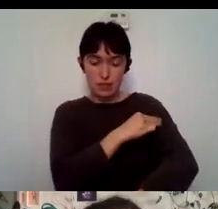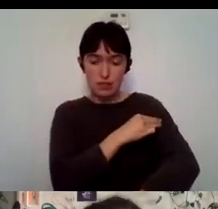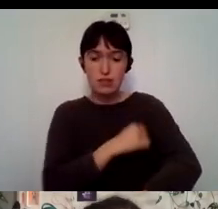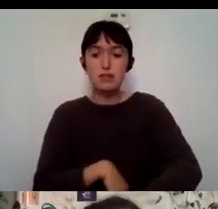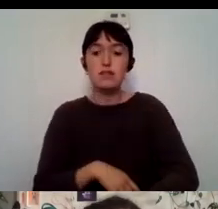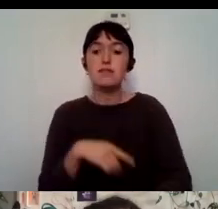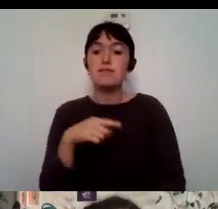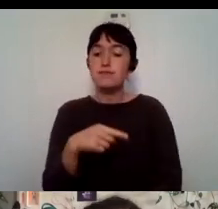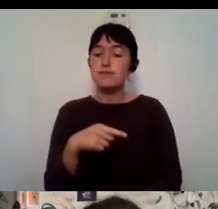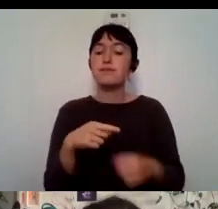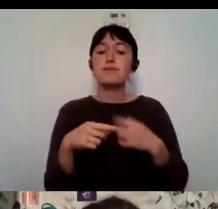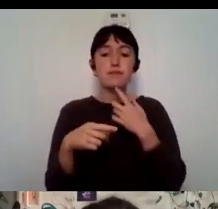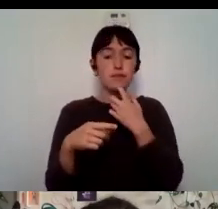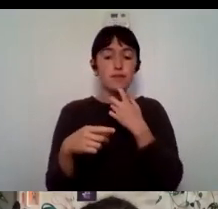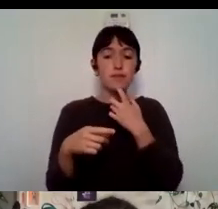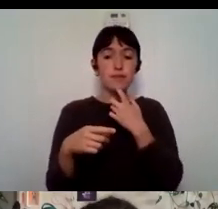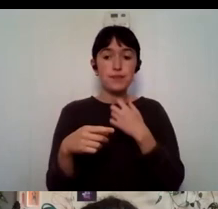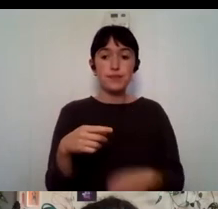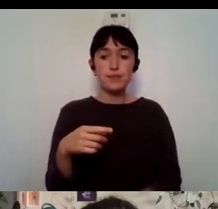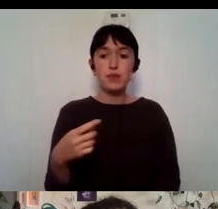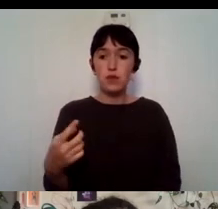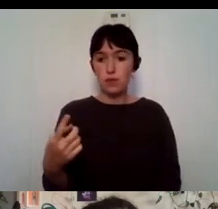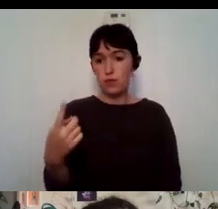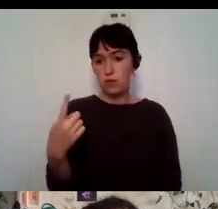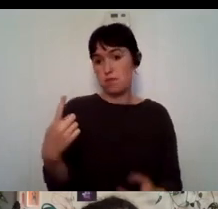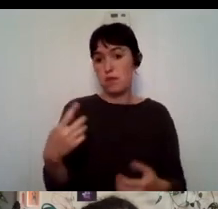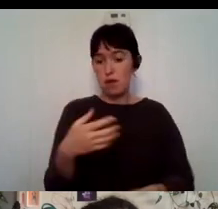the most powerful